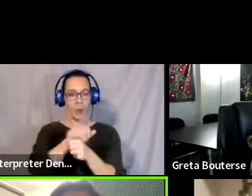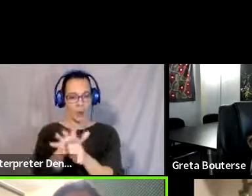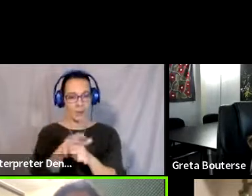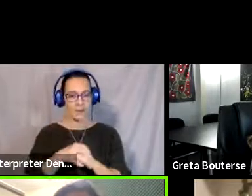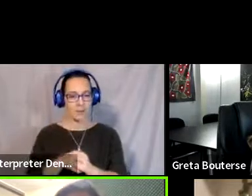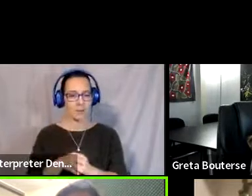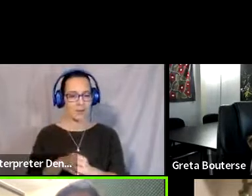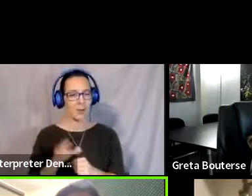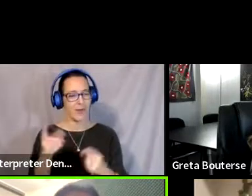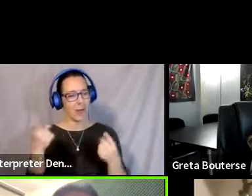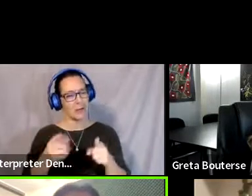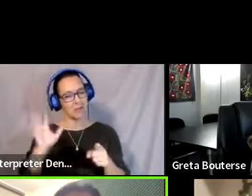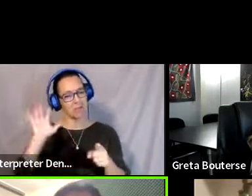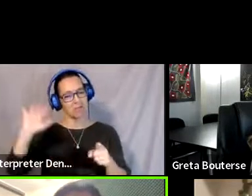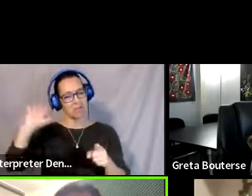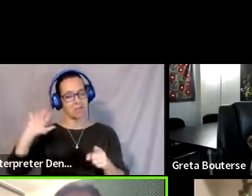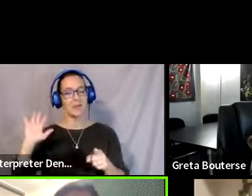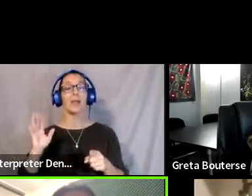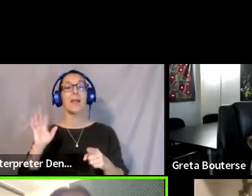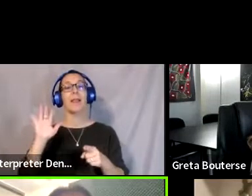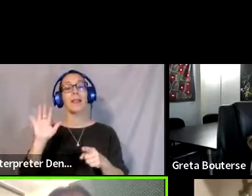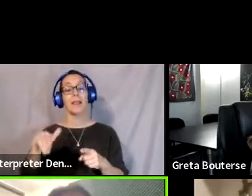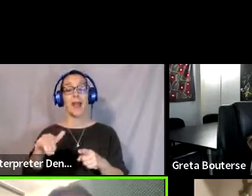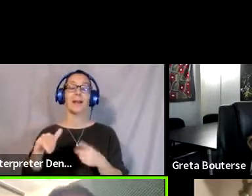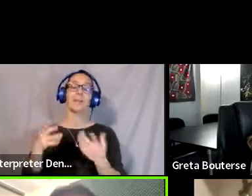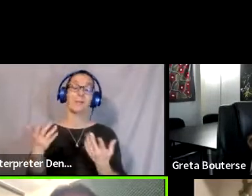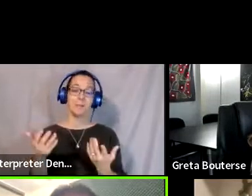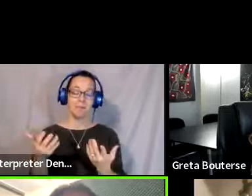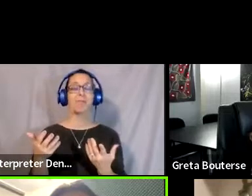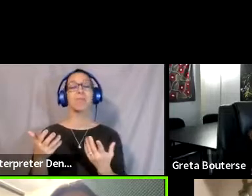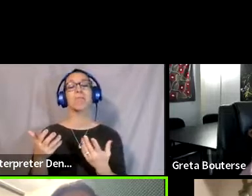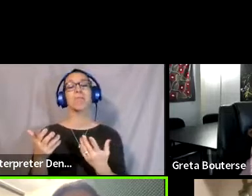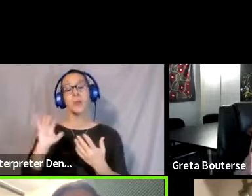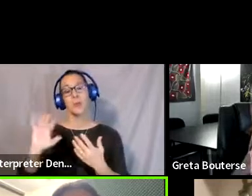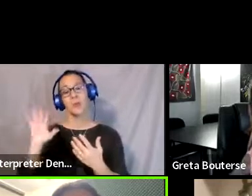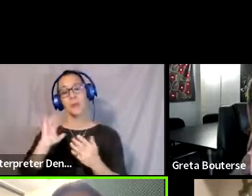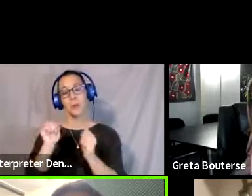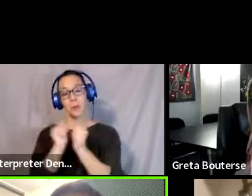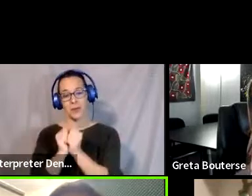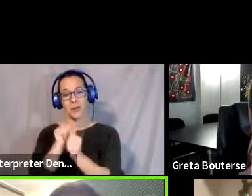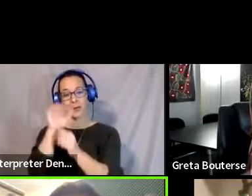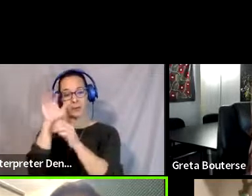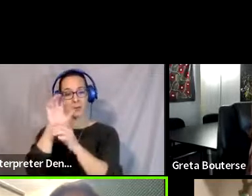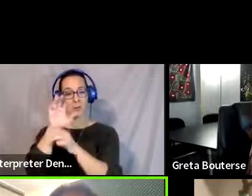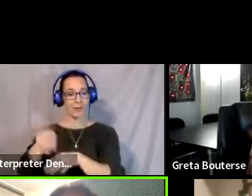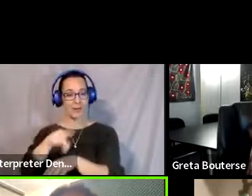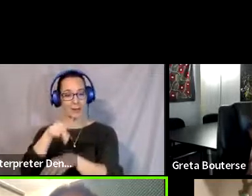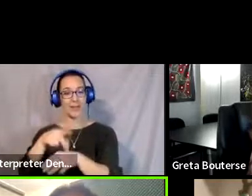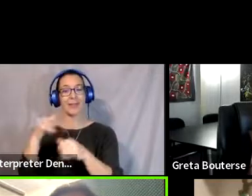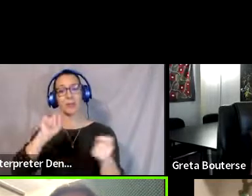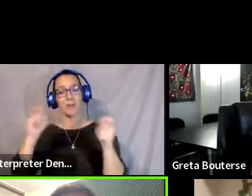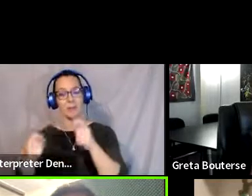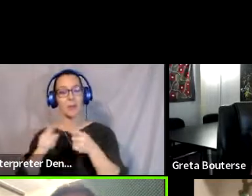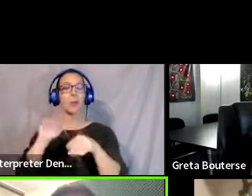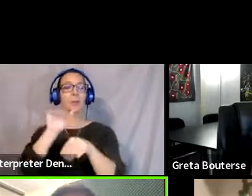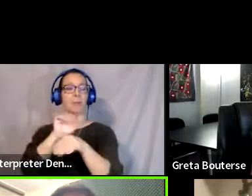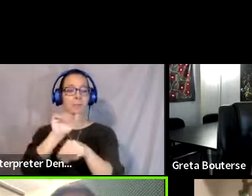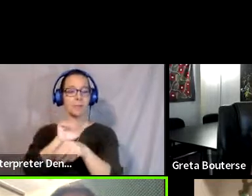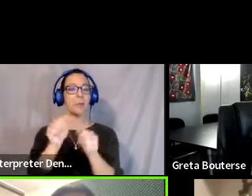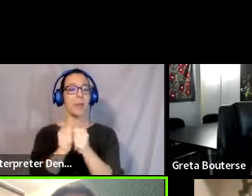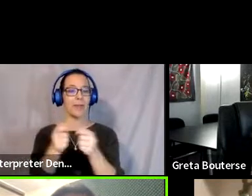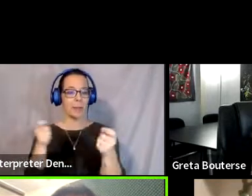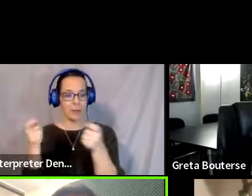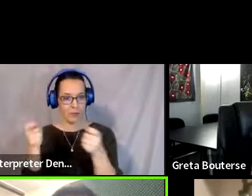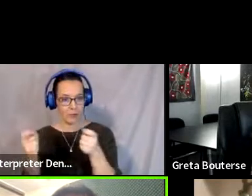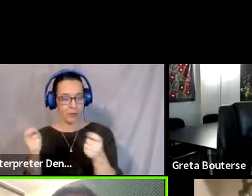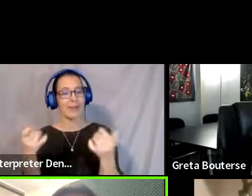we just moved that one to evening with the administration now, so we can go all the time evenings, and